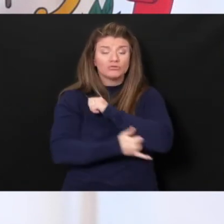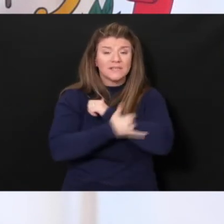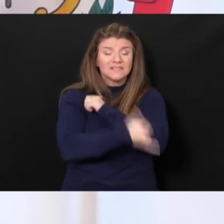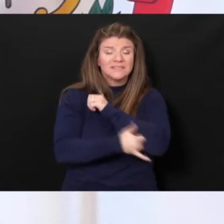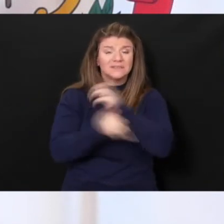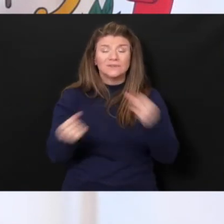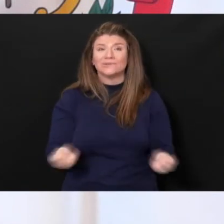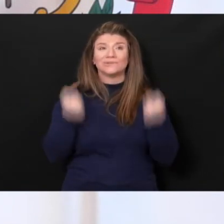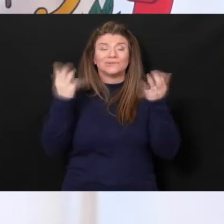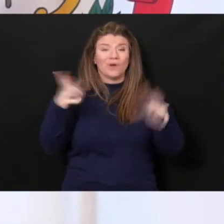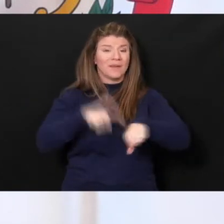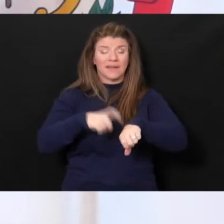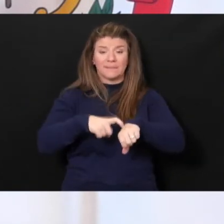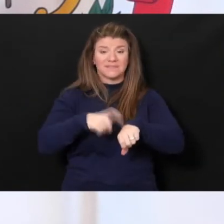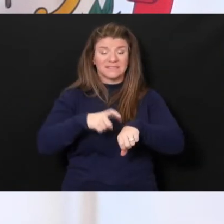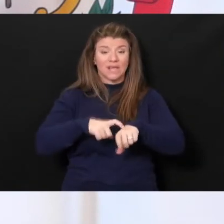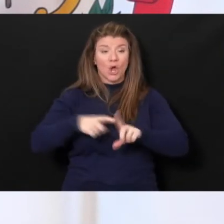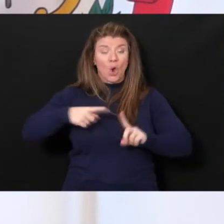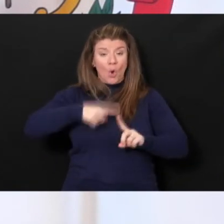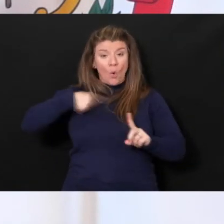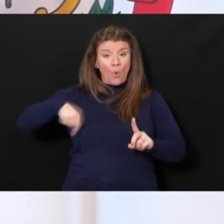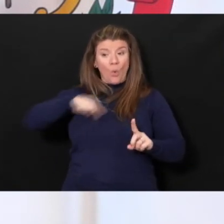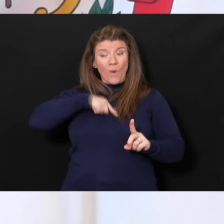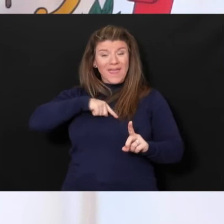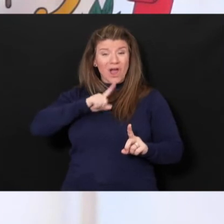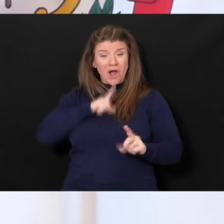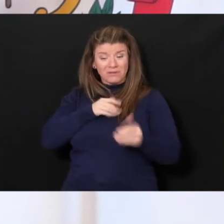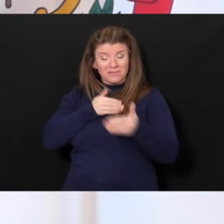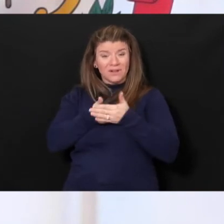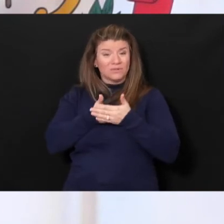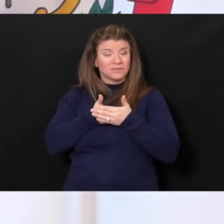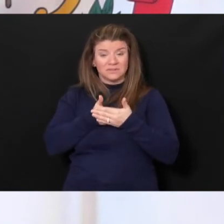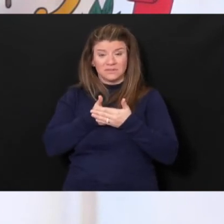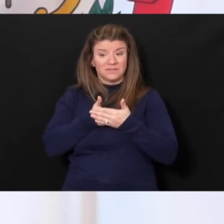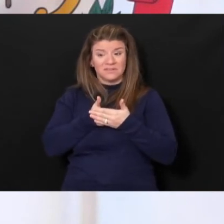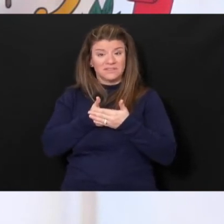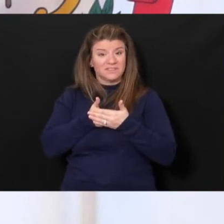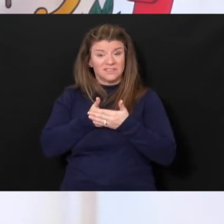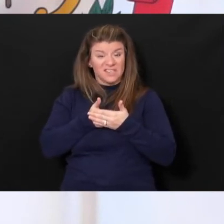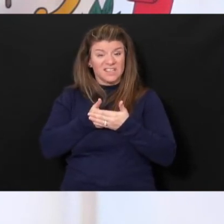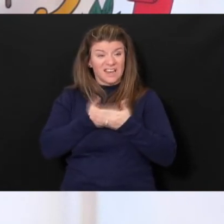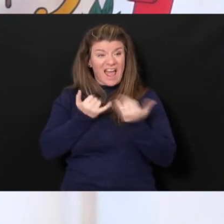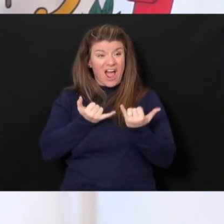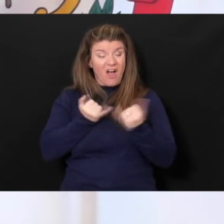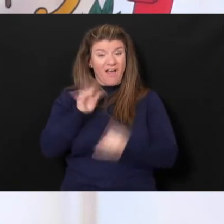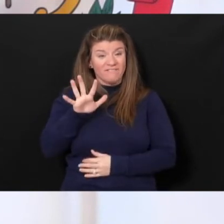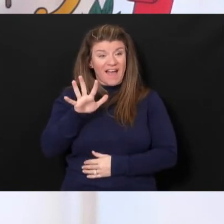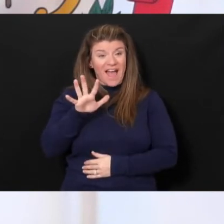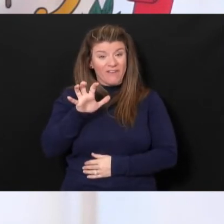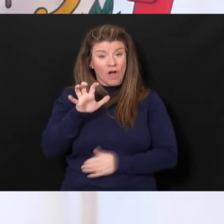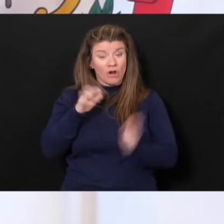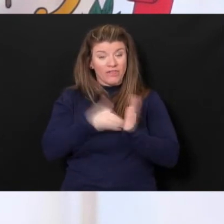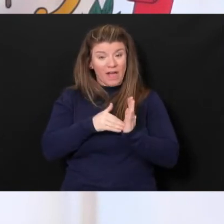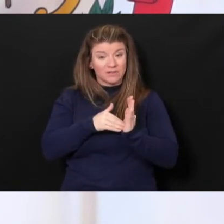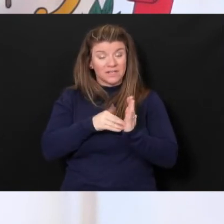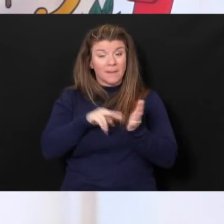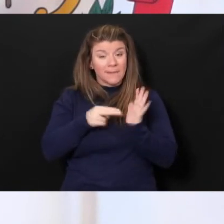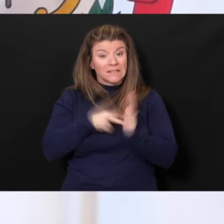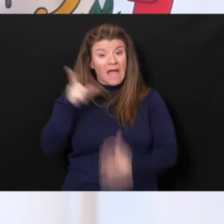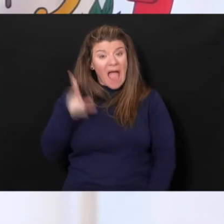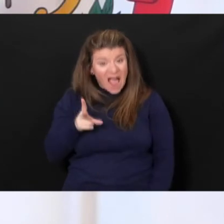of thousands of times. We are within a gnat's butt right now of being at 500,000. 500,000 people have